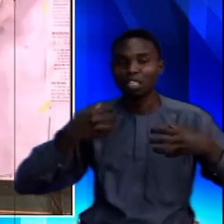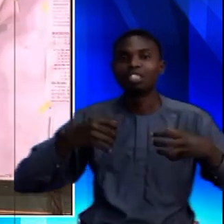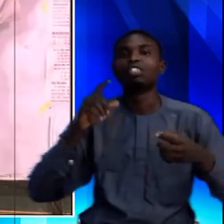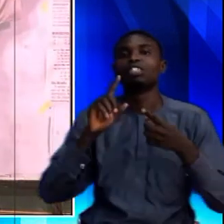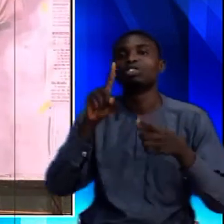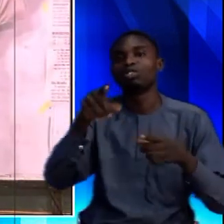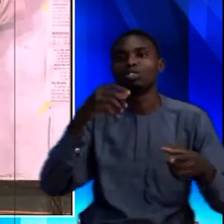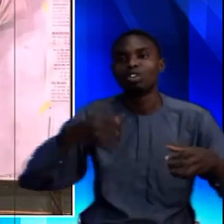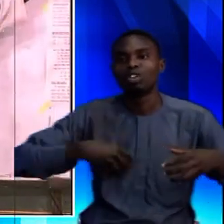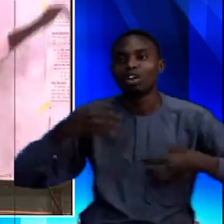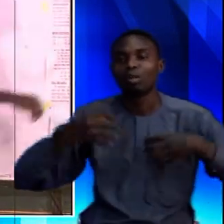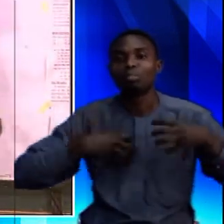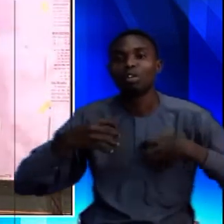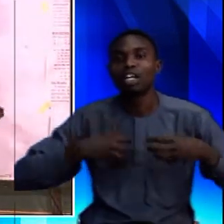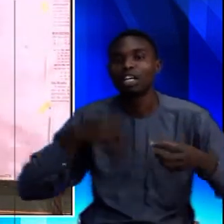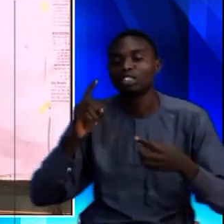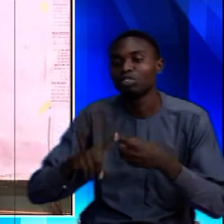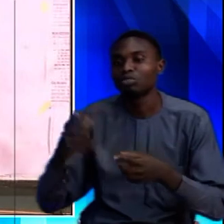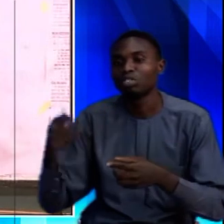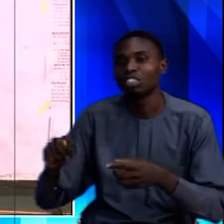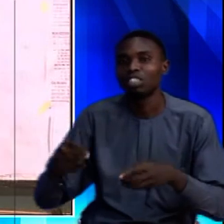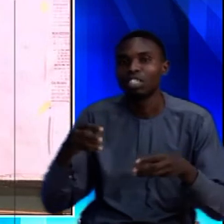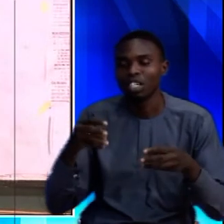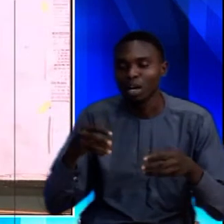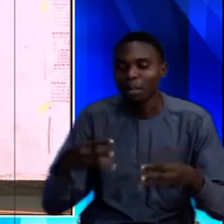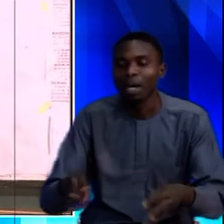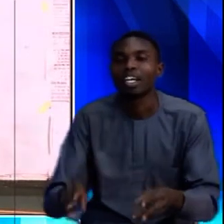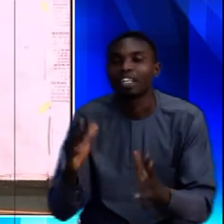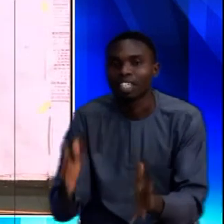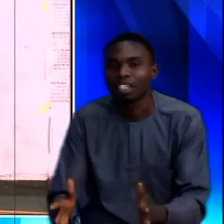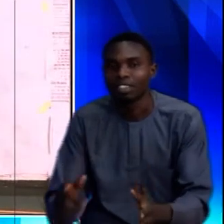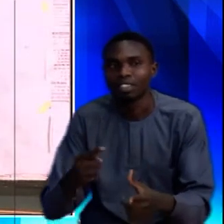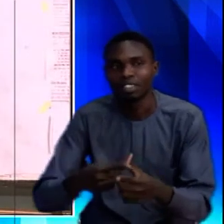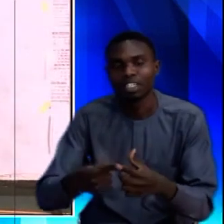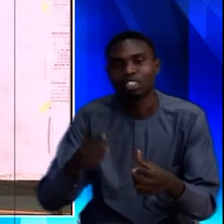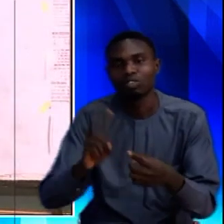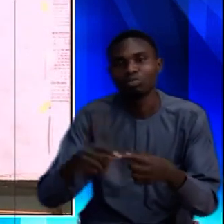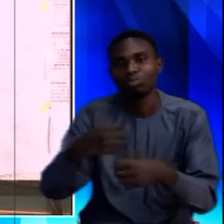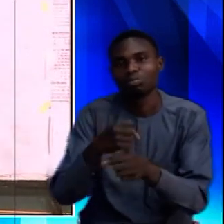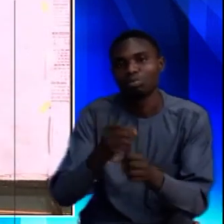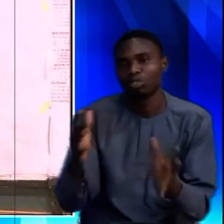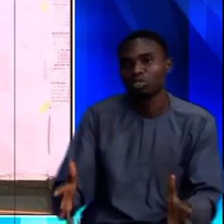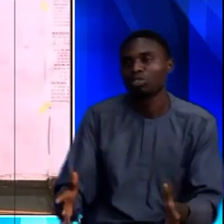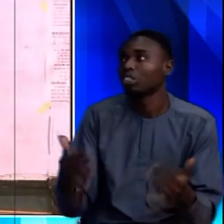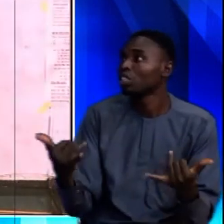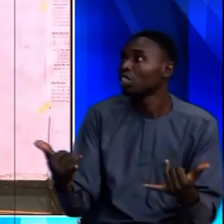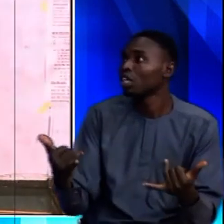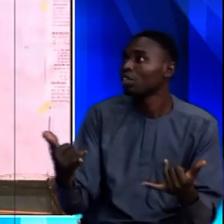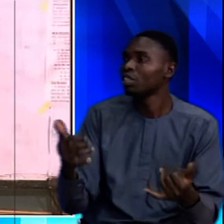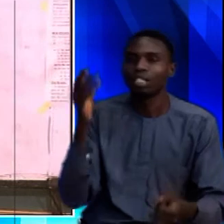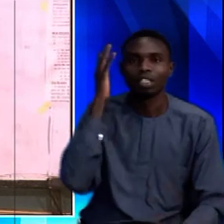here, we wrote a distributed trade, while sometimes they used to call it what? Channel of